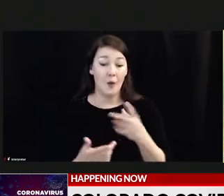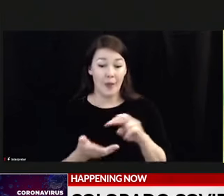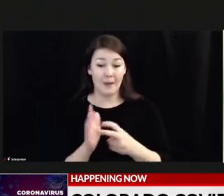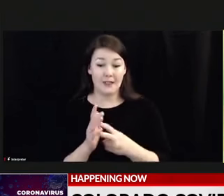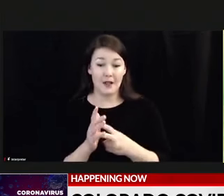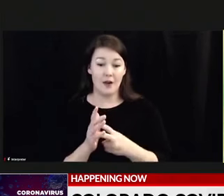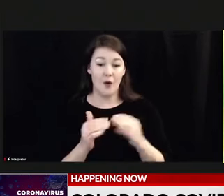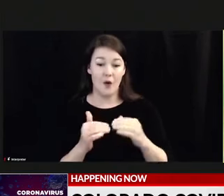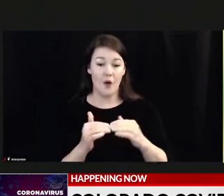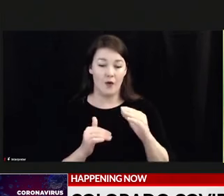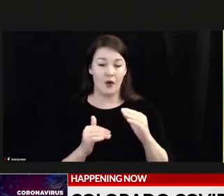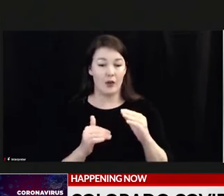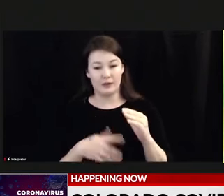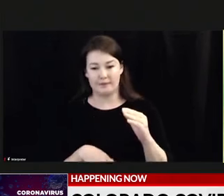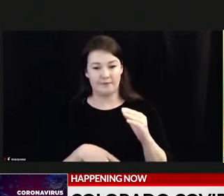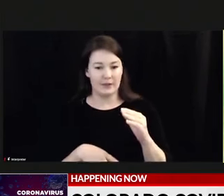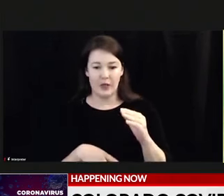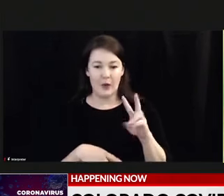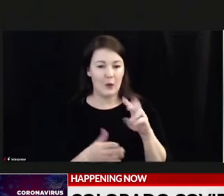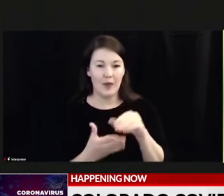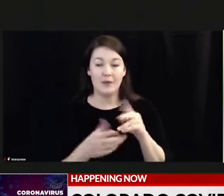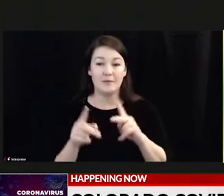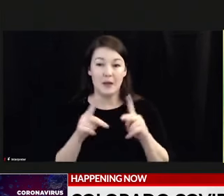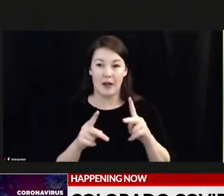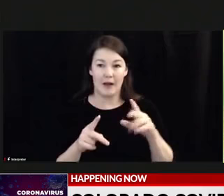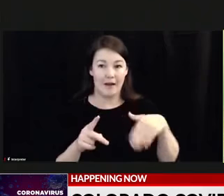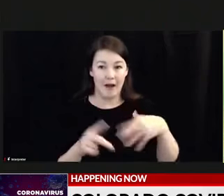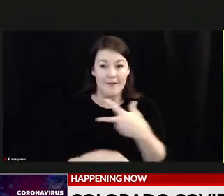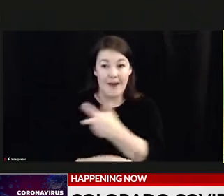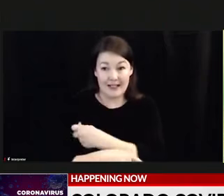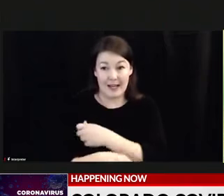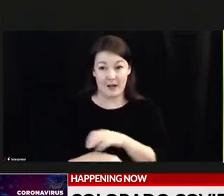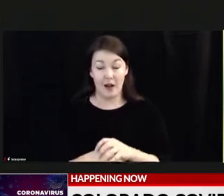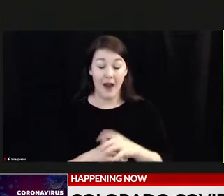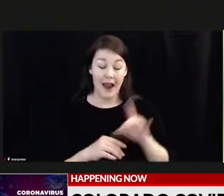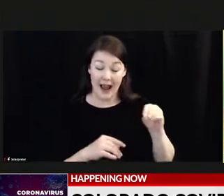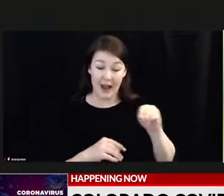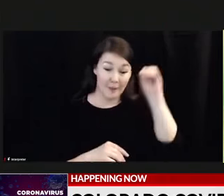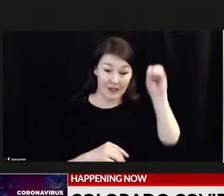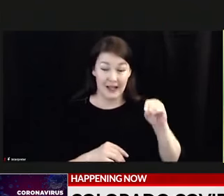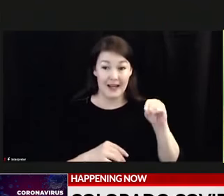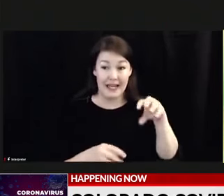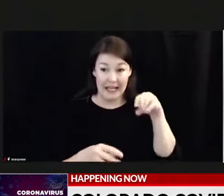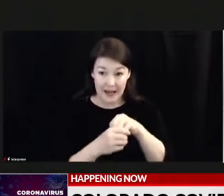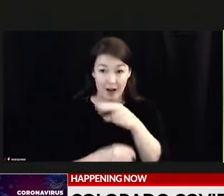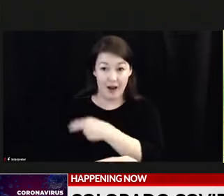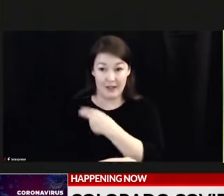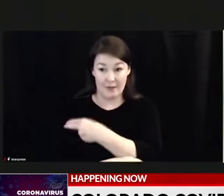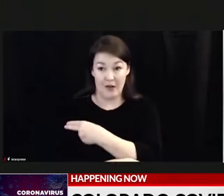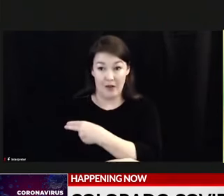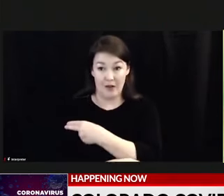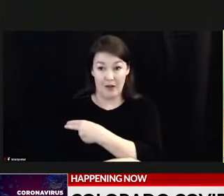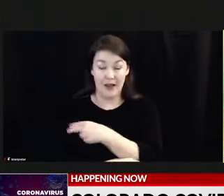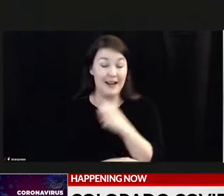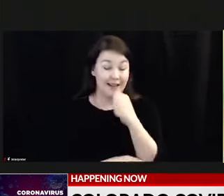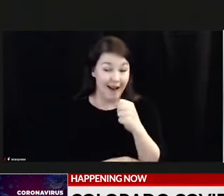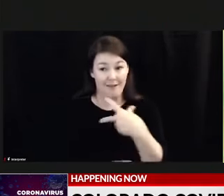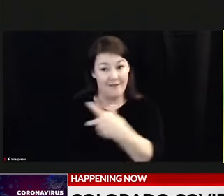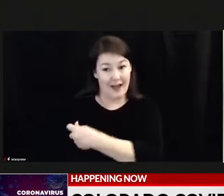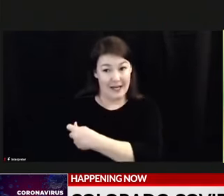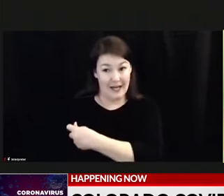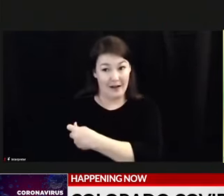And I want to make sure you understand this. 80% of the people hospitalized are unvaccinated.